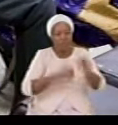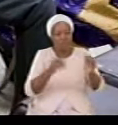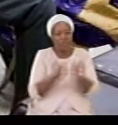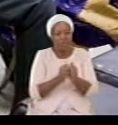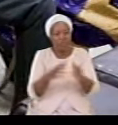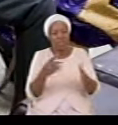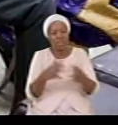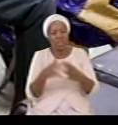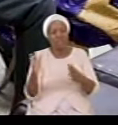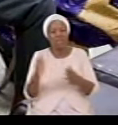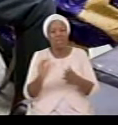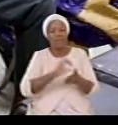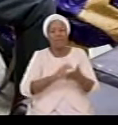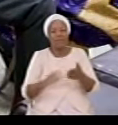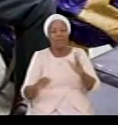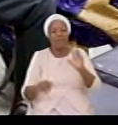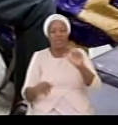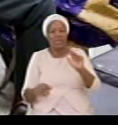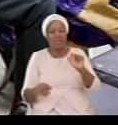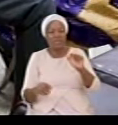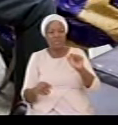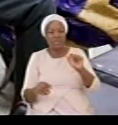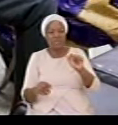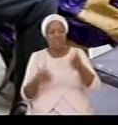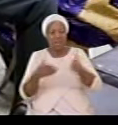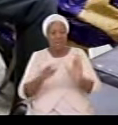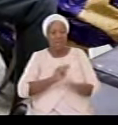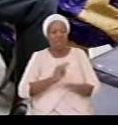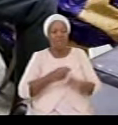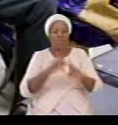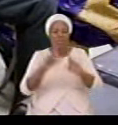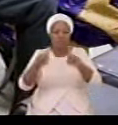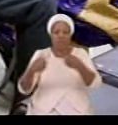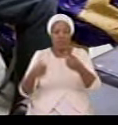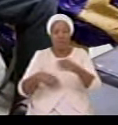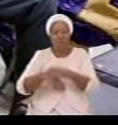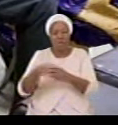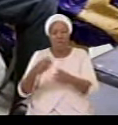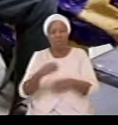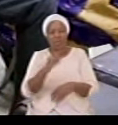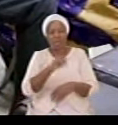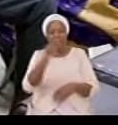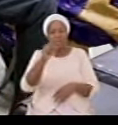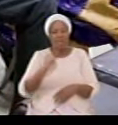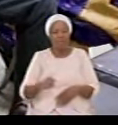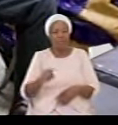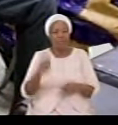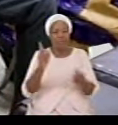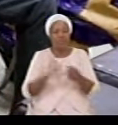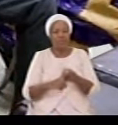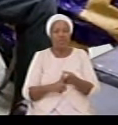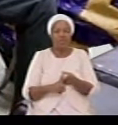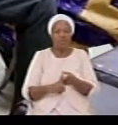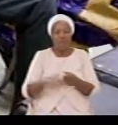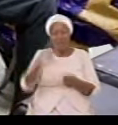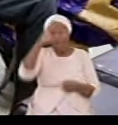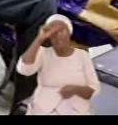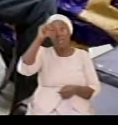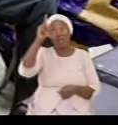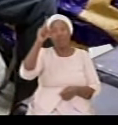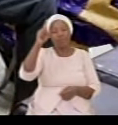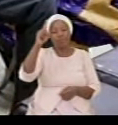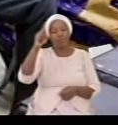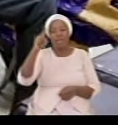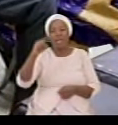gate. Verse 13, let us go forth therefore unto him, everyone, in